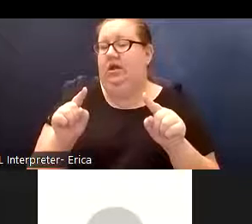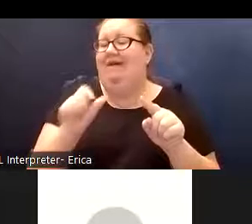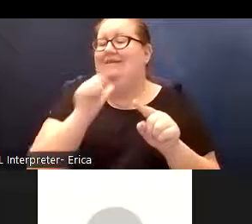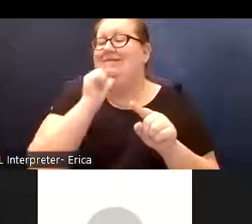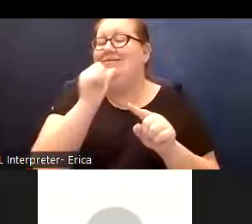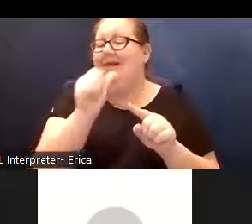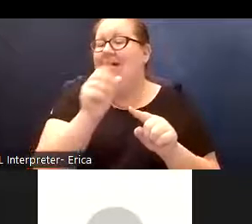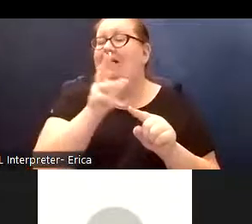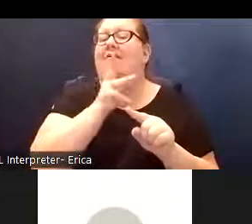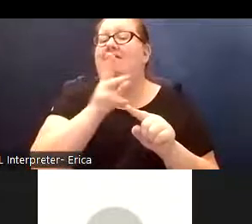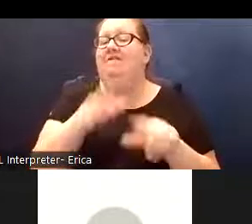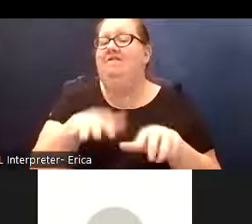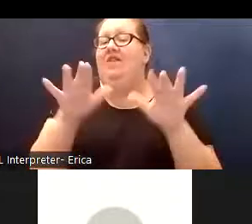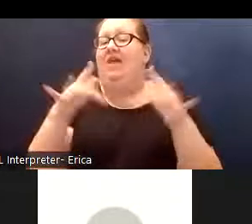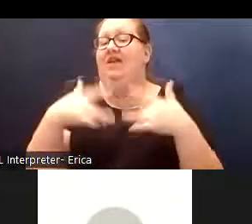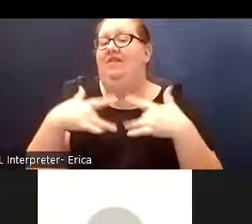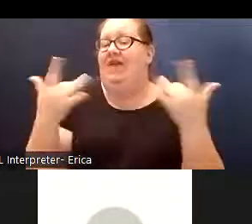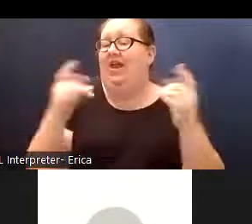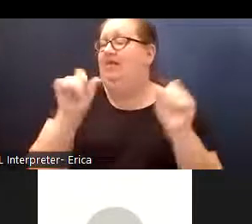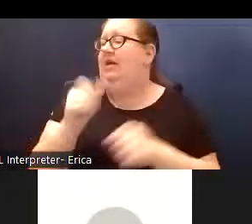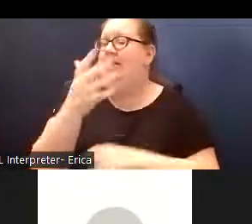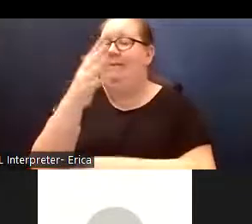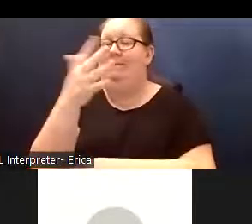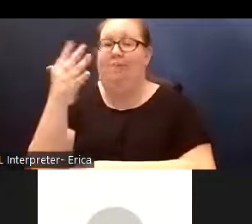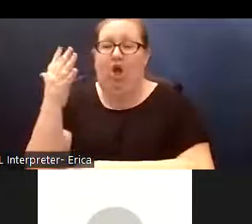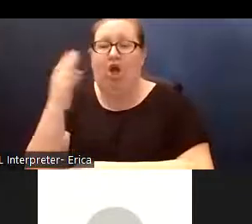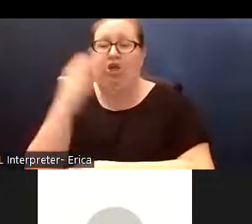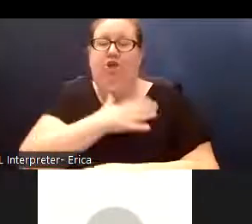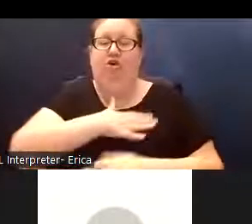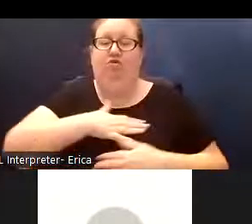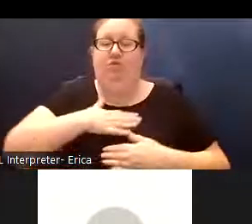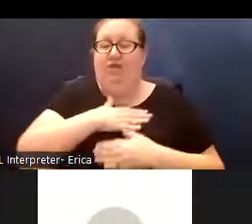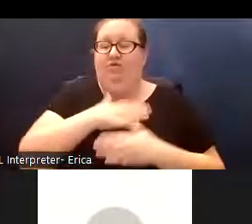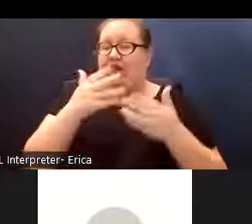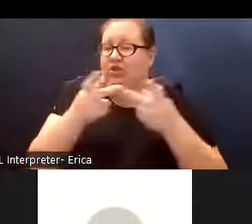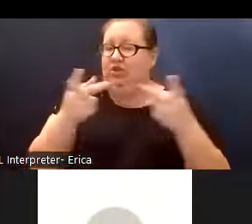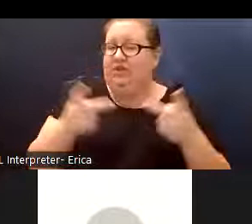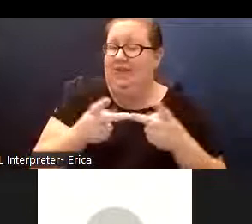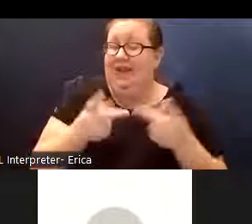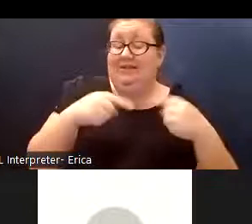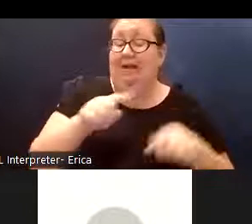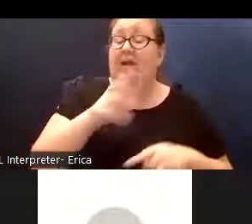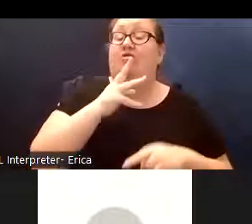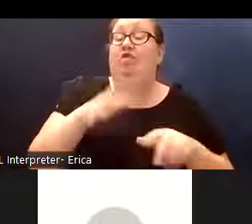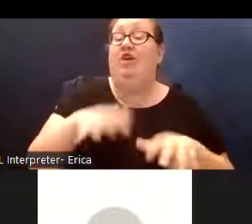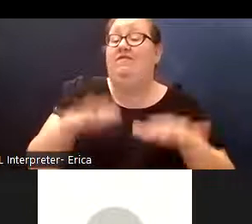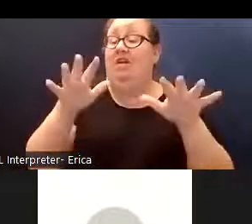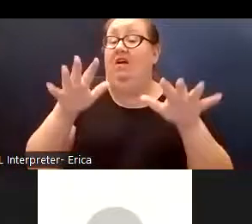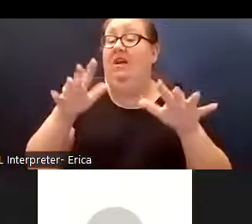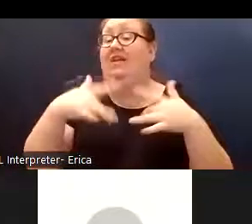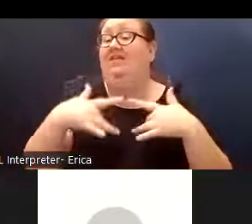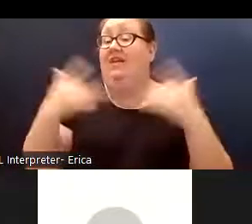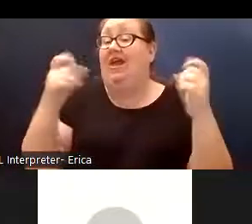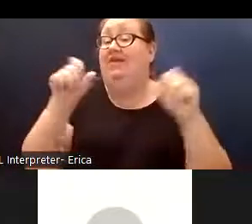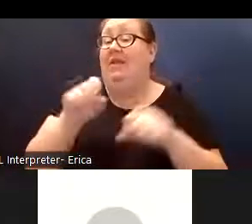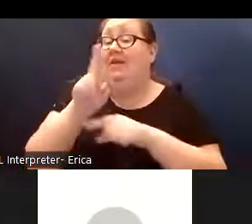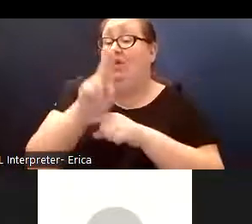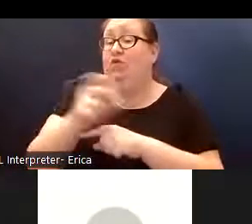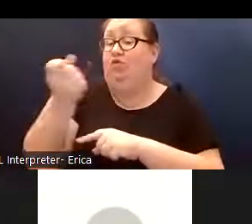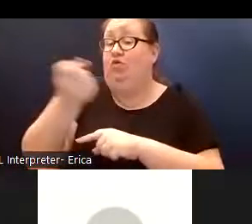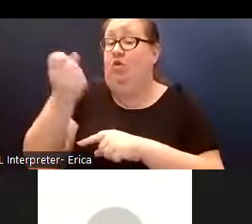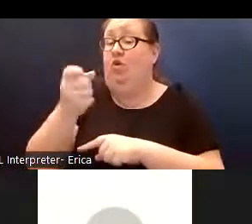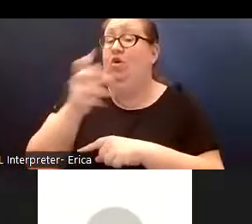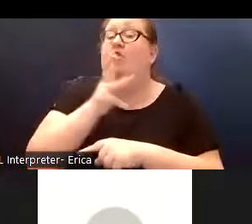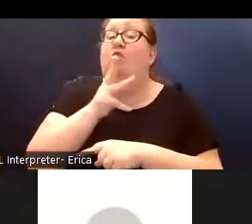non-flood event. They can be parks, recreation spaces. During a flood event, they can be utilized to hold water and be